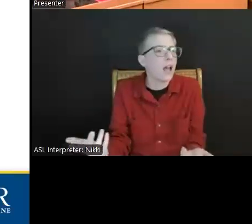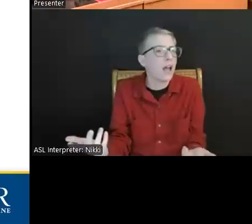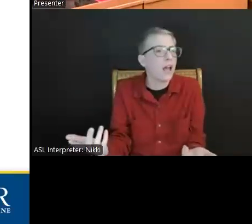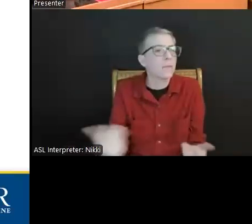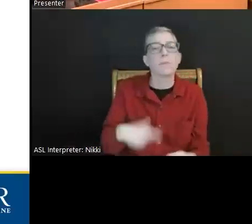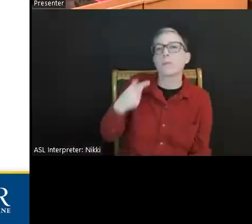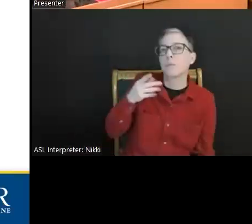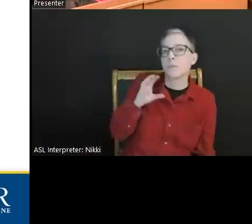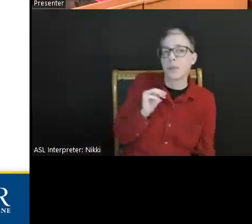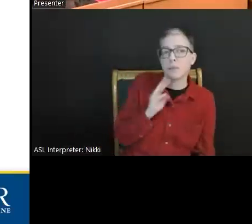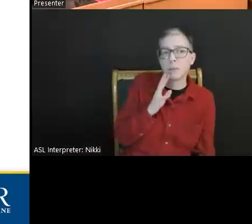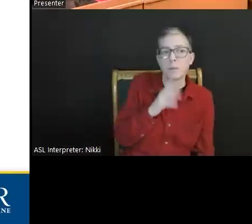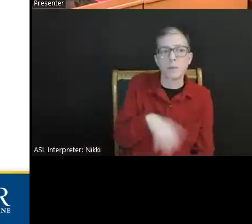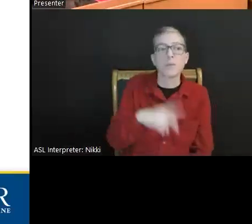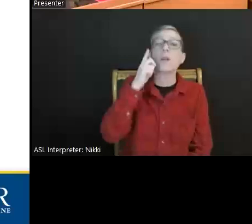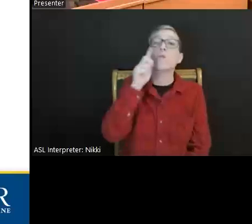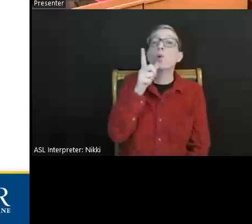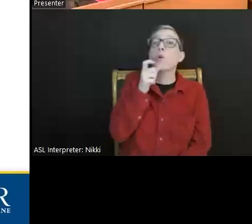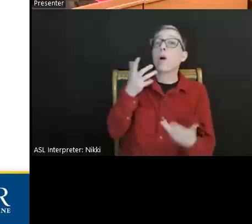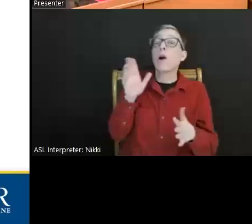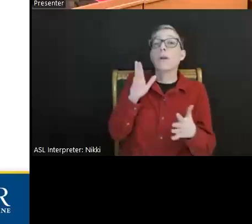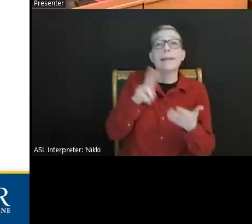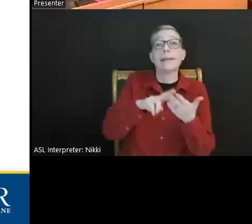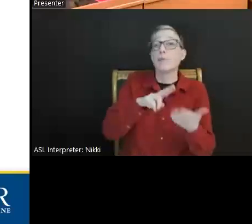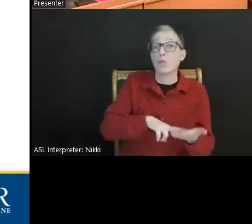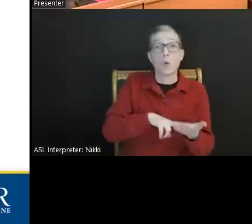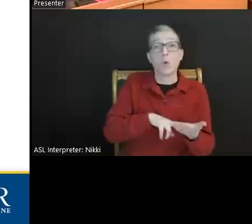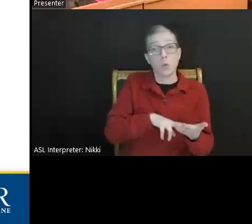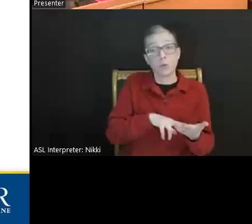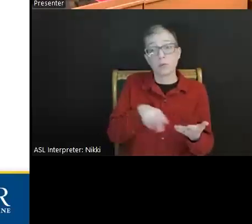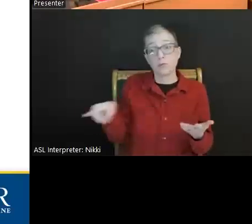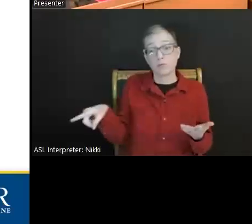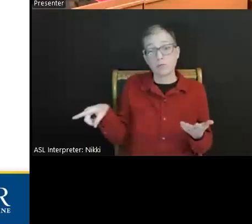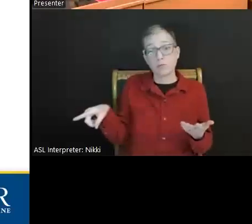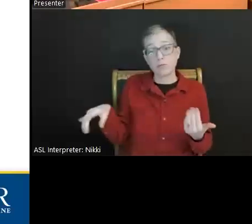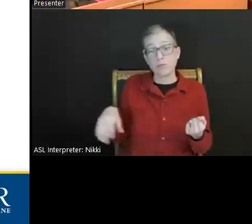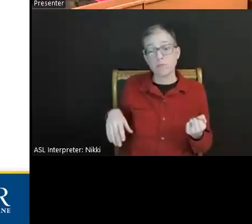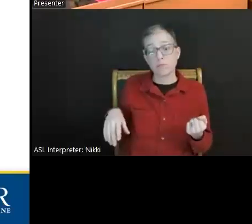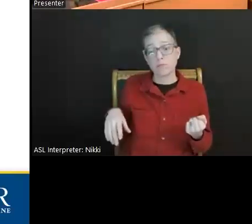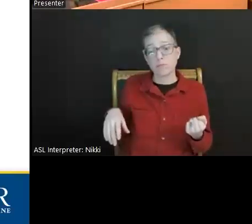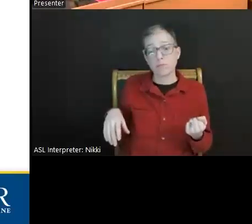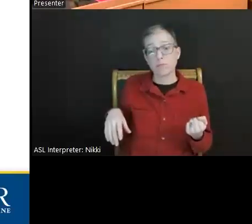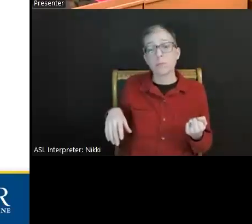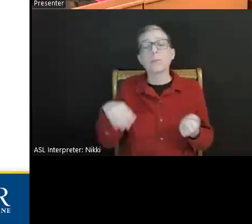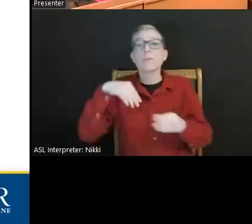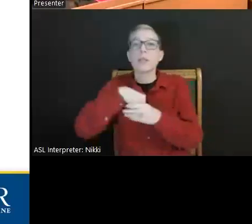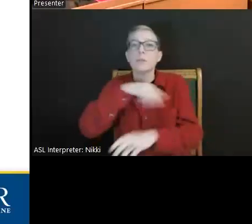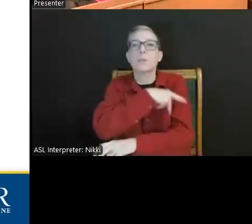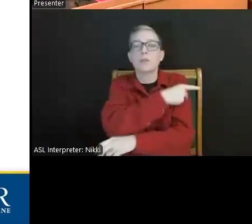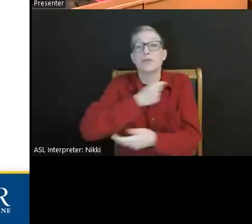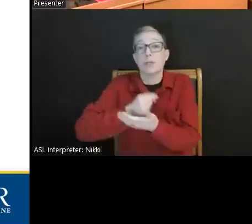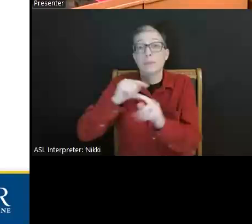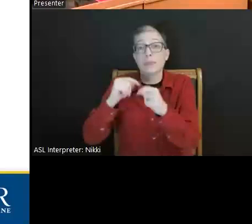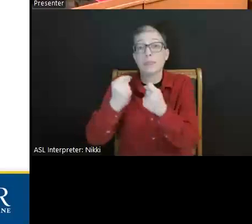the patients who are already enrolled, I would suggest that the inpatient treatment team work with the